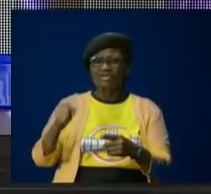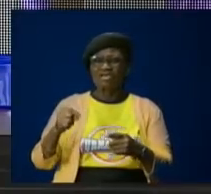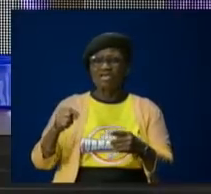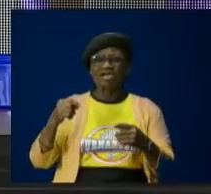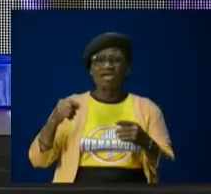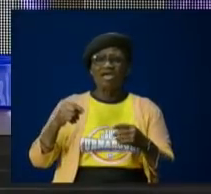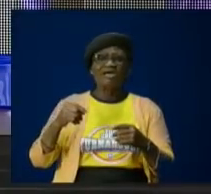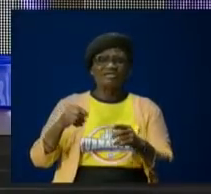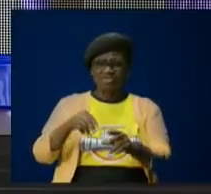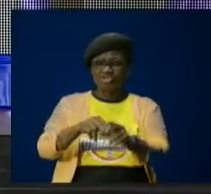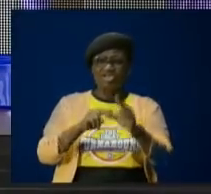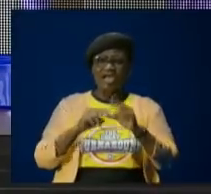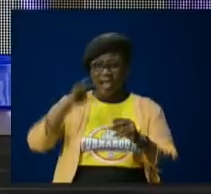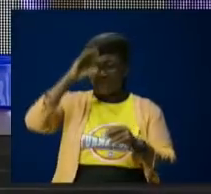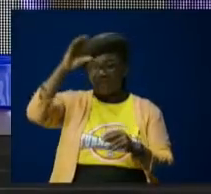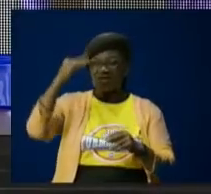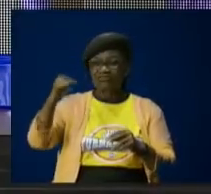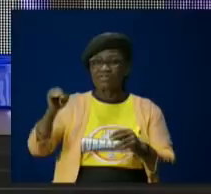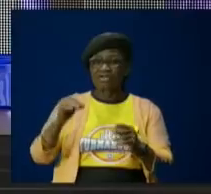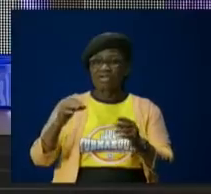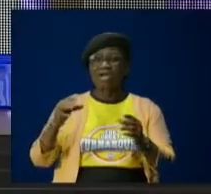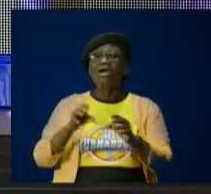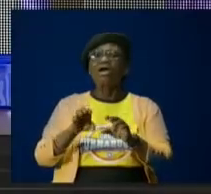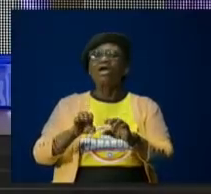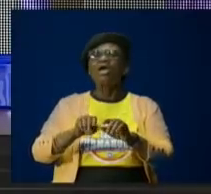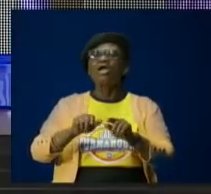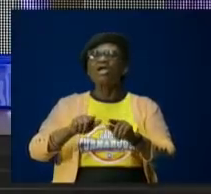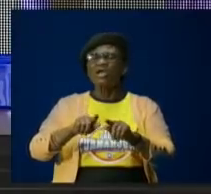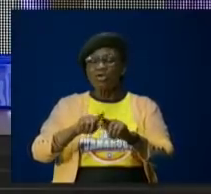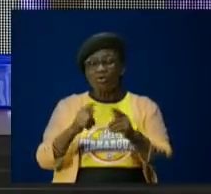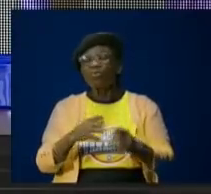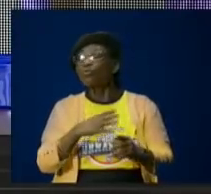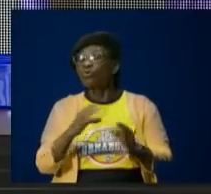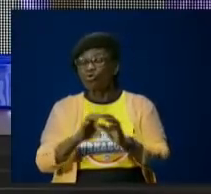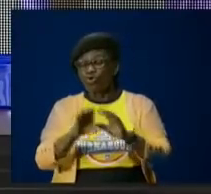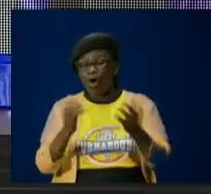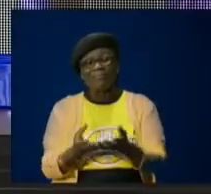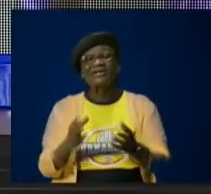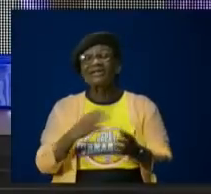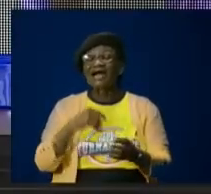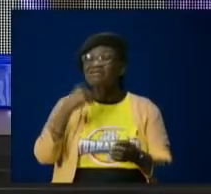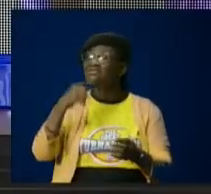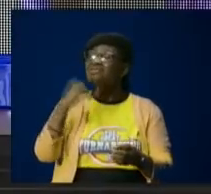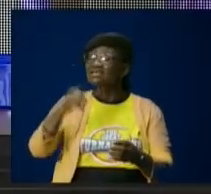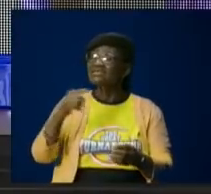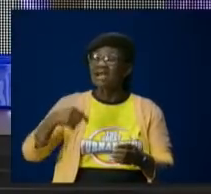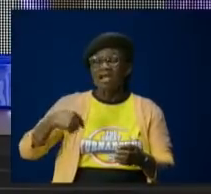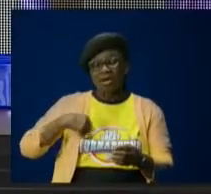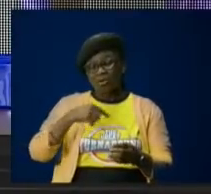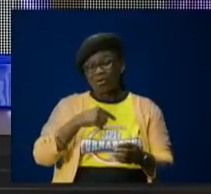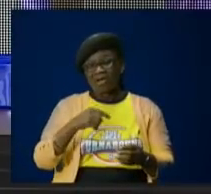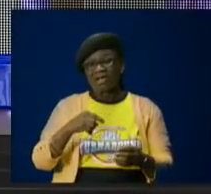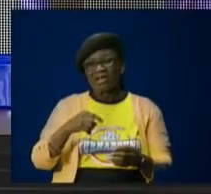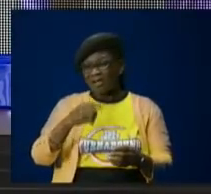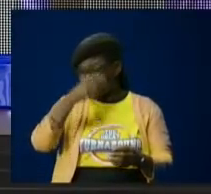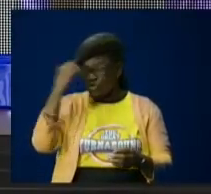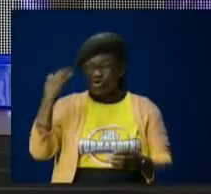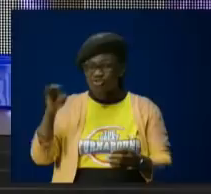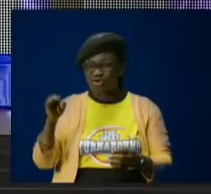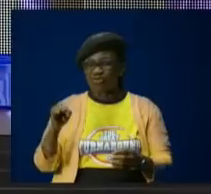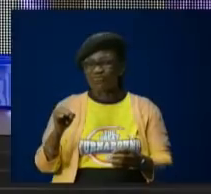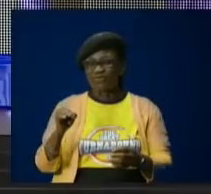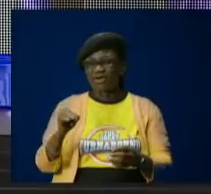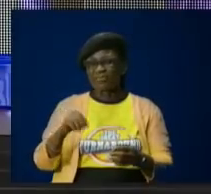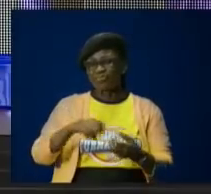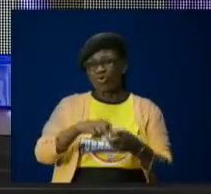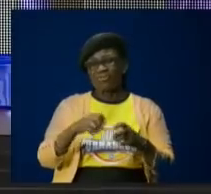of the downturn in the economy, we have to let some people go. The chairman said, that's all right. And